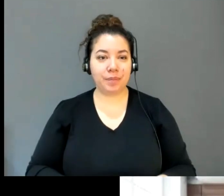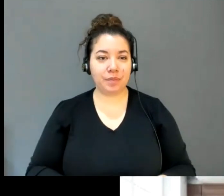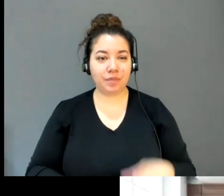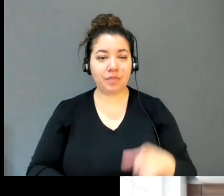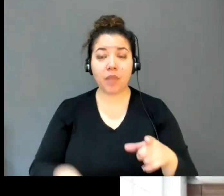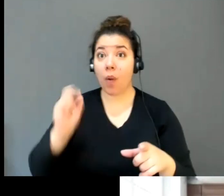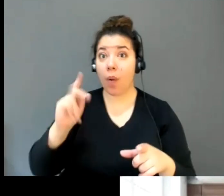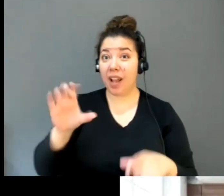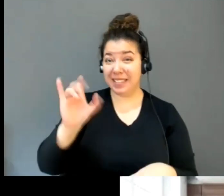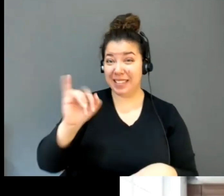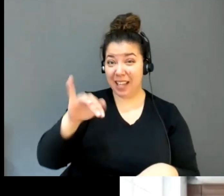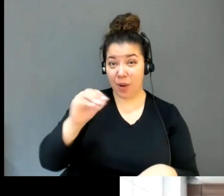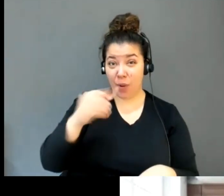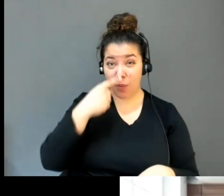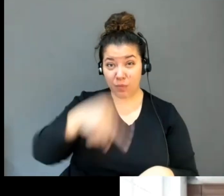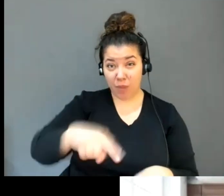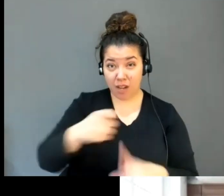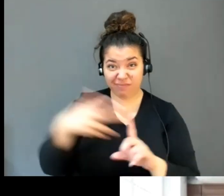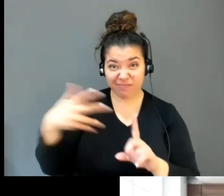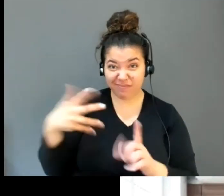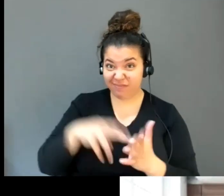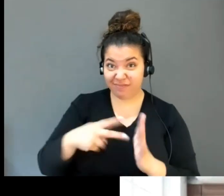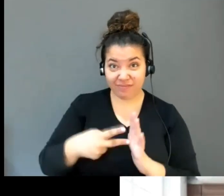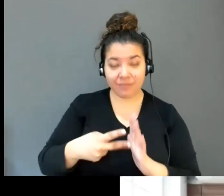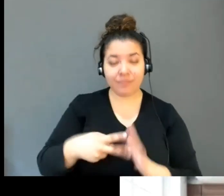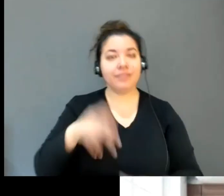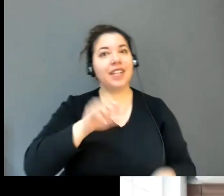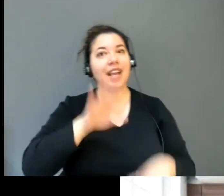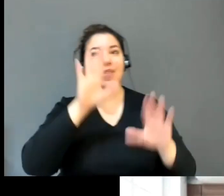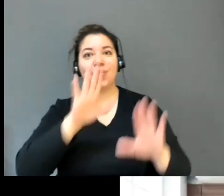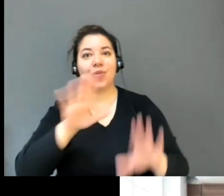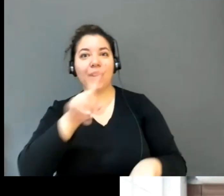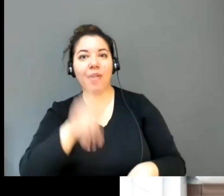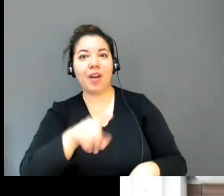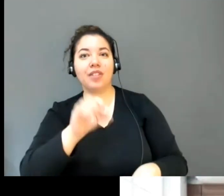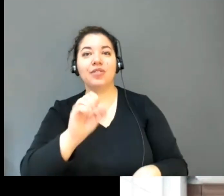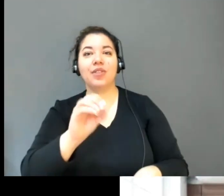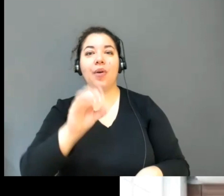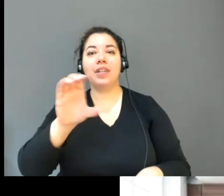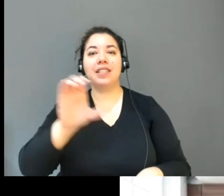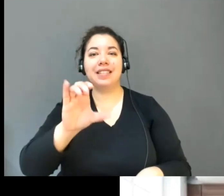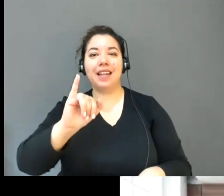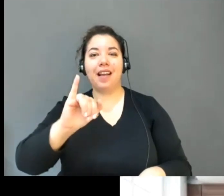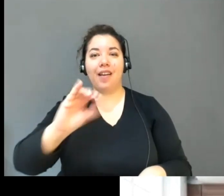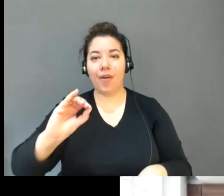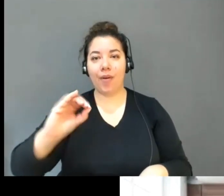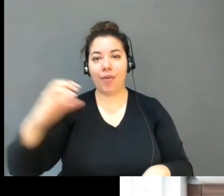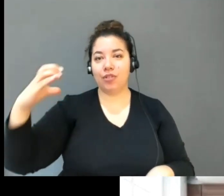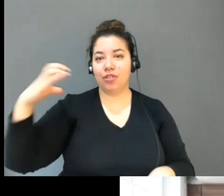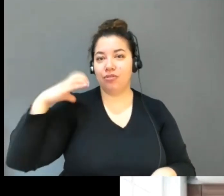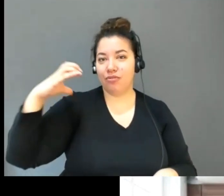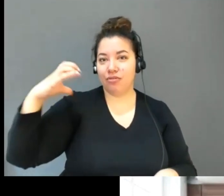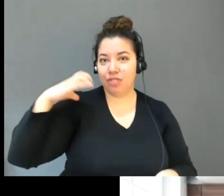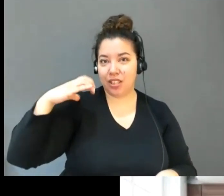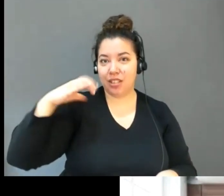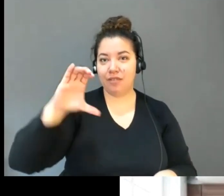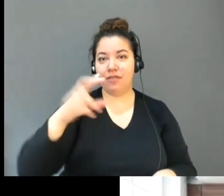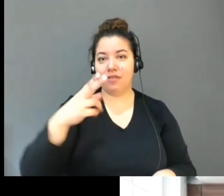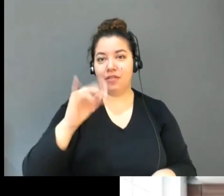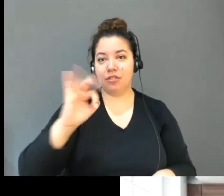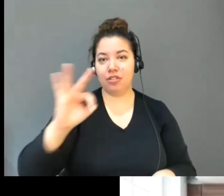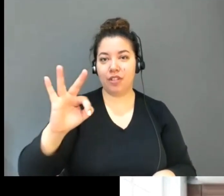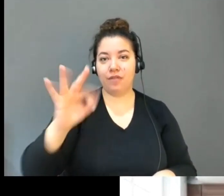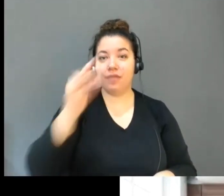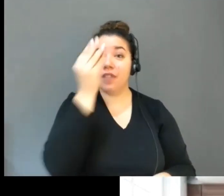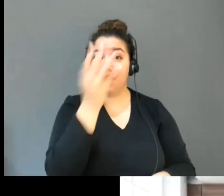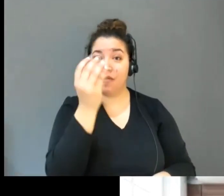CIO stands for? Yeah, that's a great question as well. So a CIO stands for a Chief Information Officer.